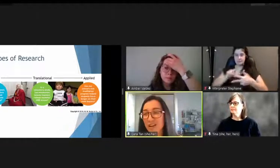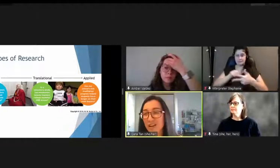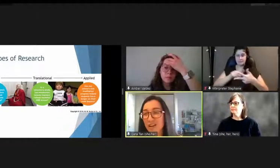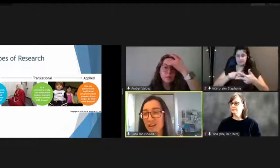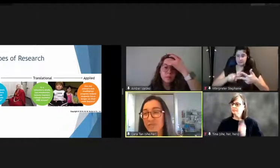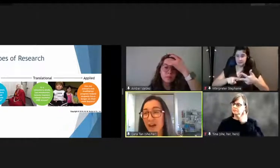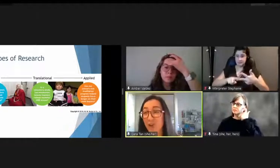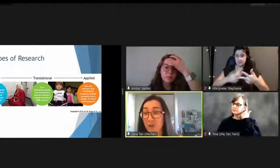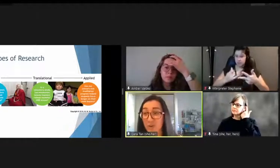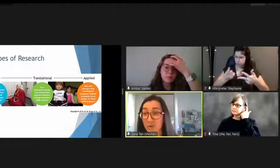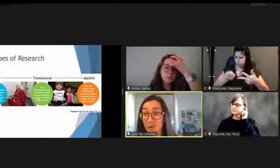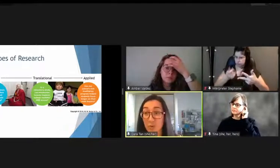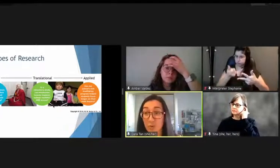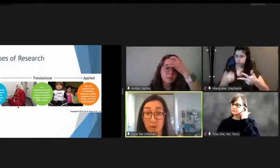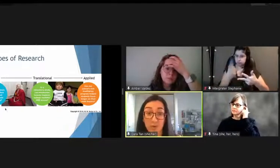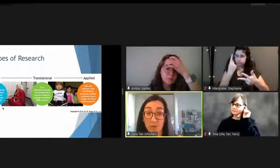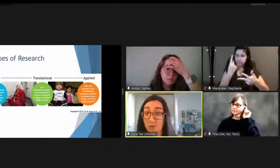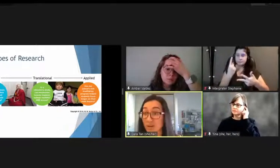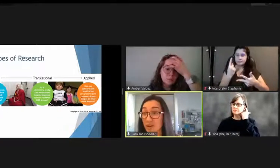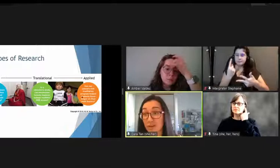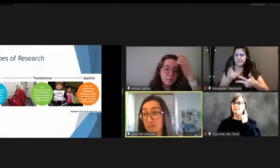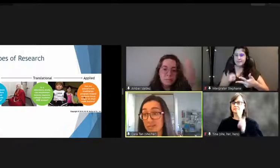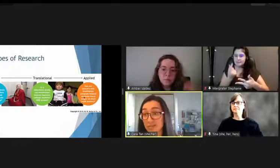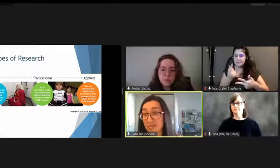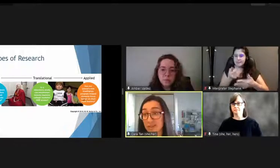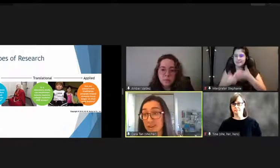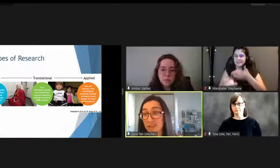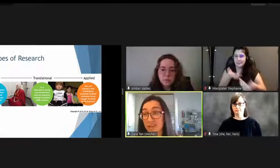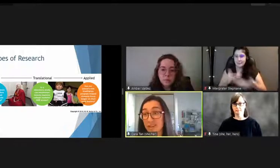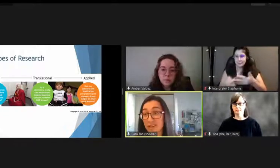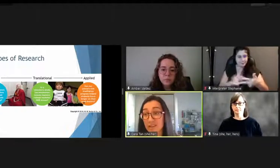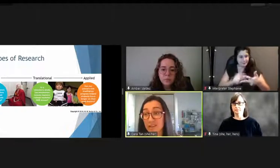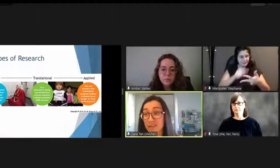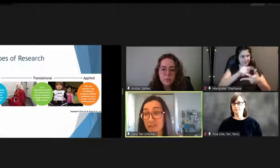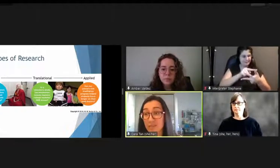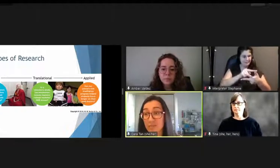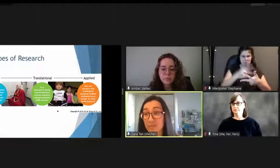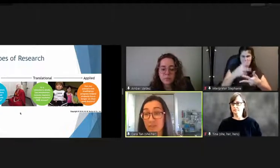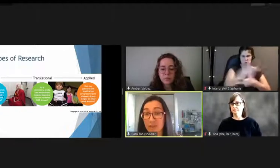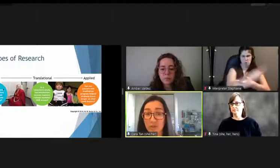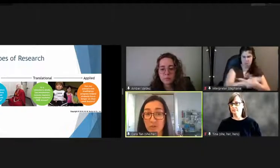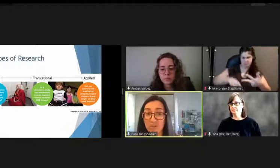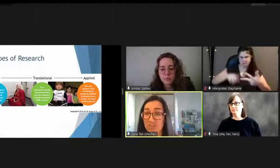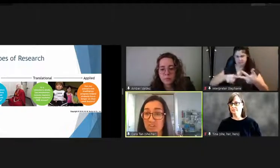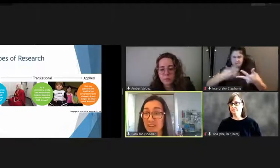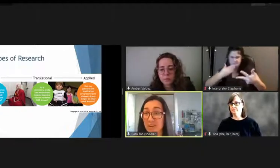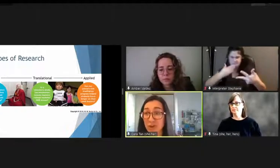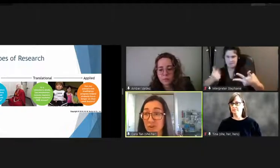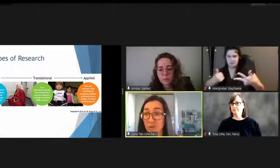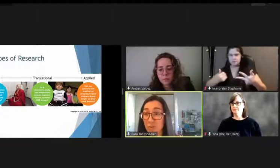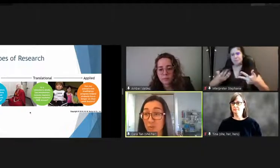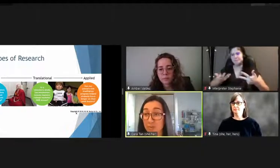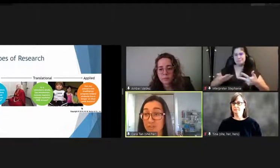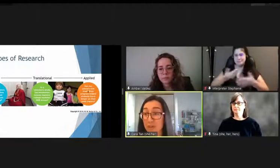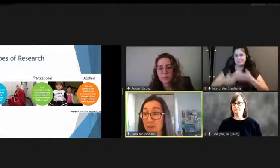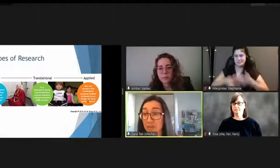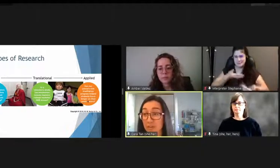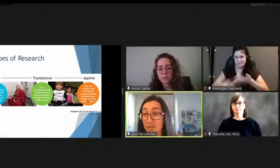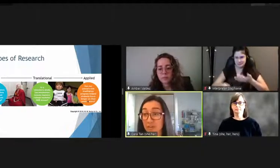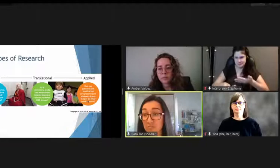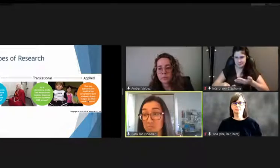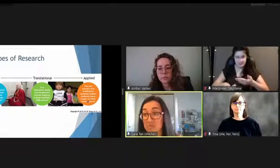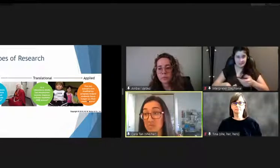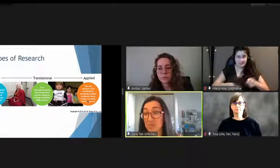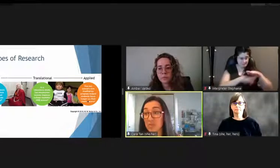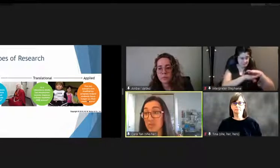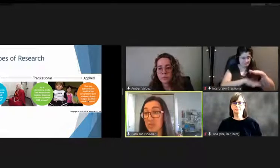There's not a value to one or the other, right? Basic research is not any better or worse than applied